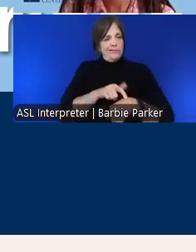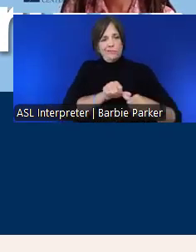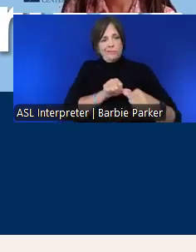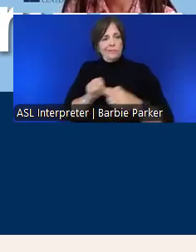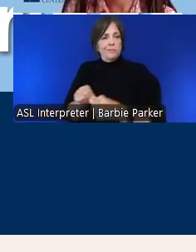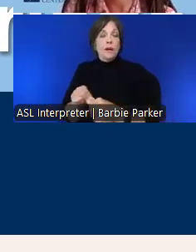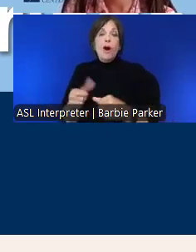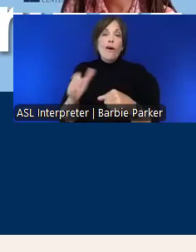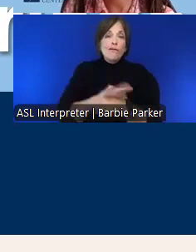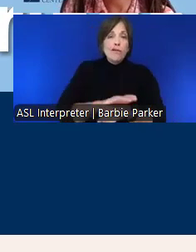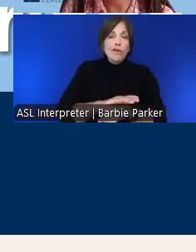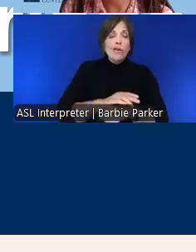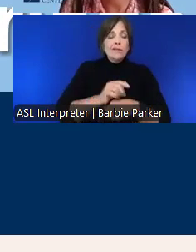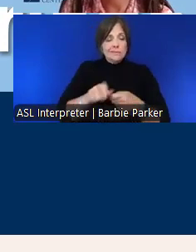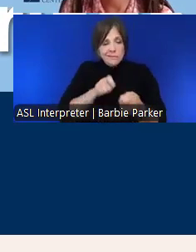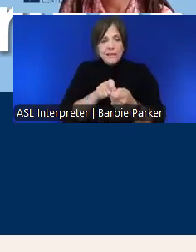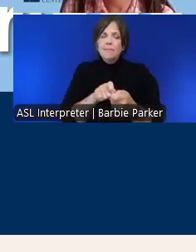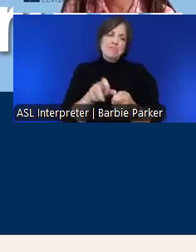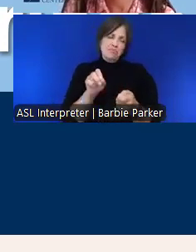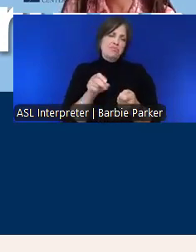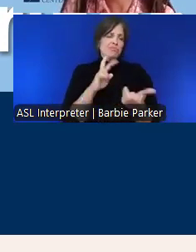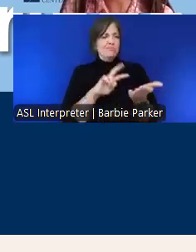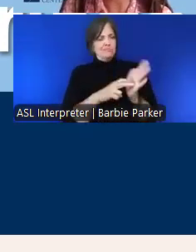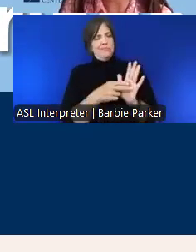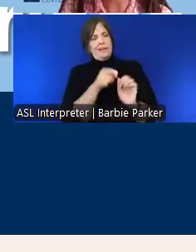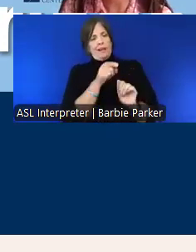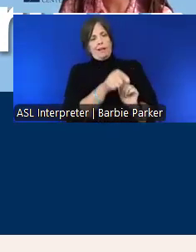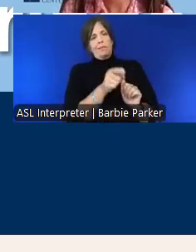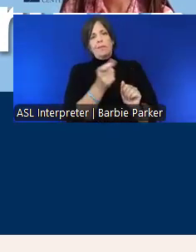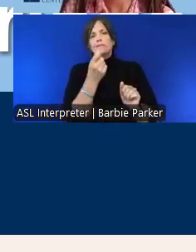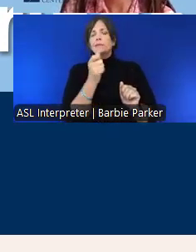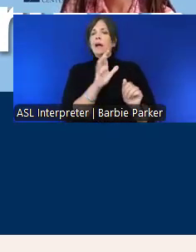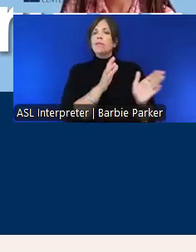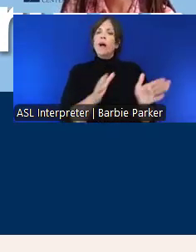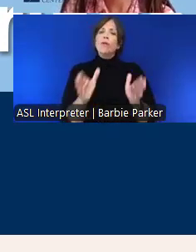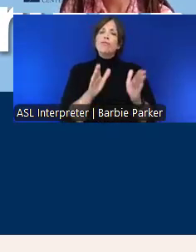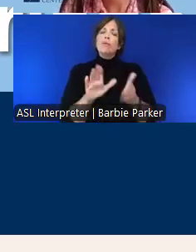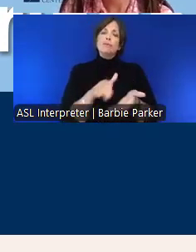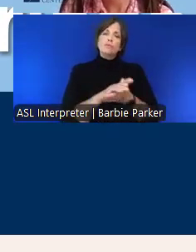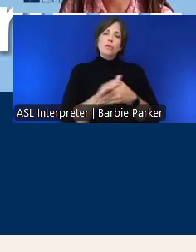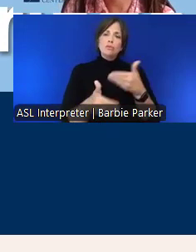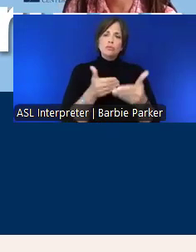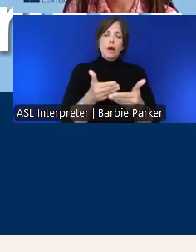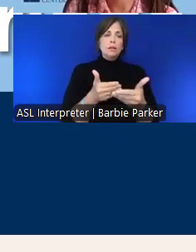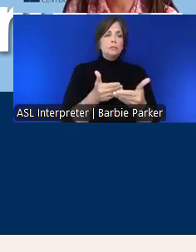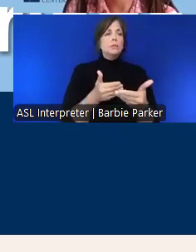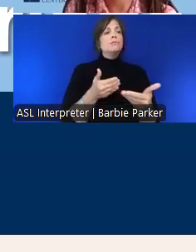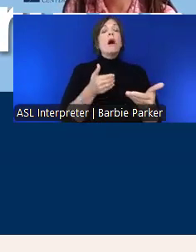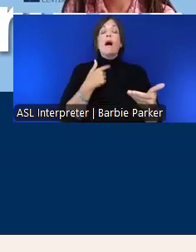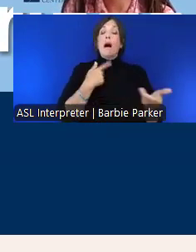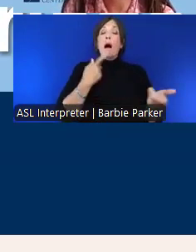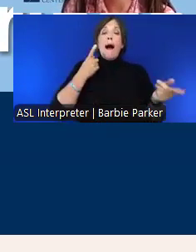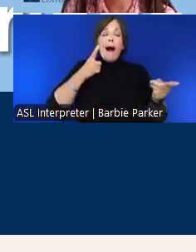person can begin in what feels like their arranged marriage process, but then over time, they find that their ability to express